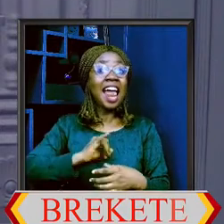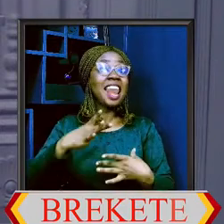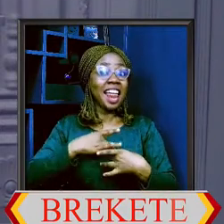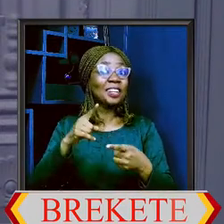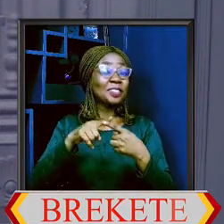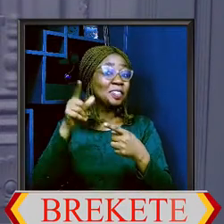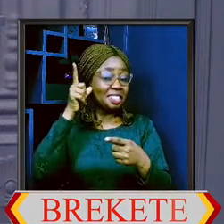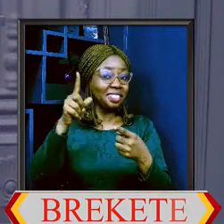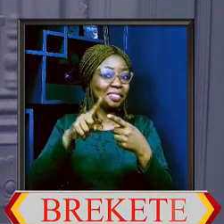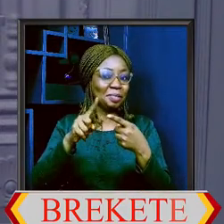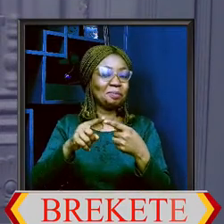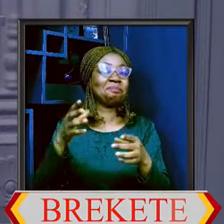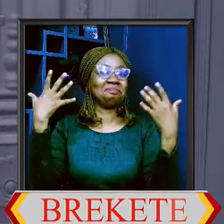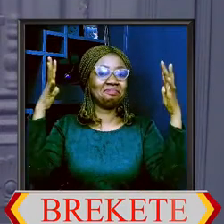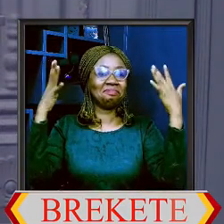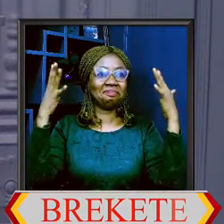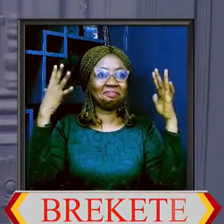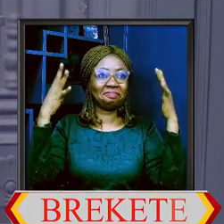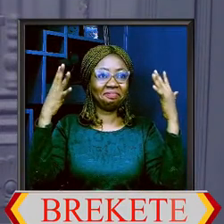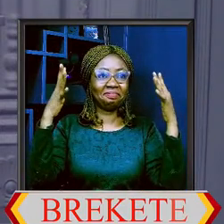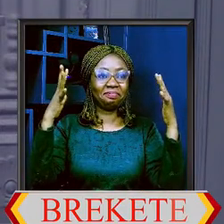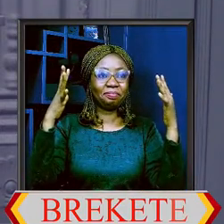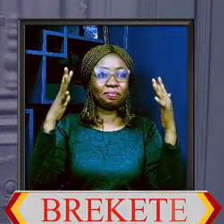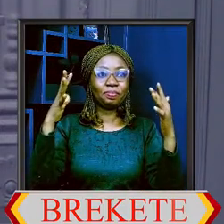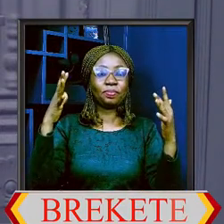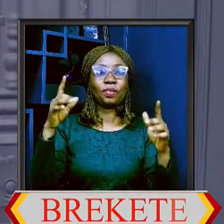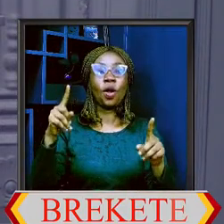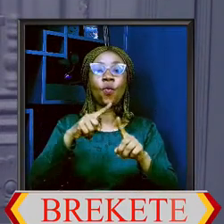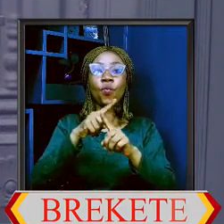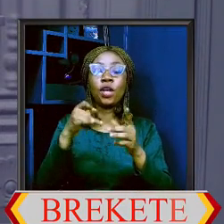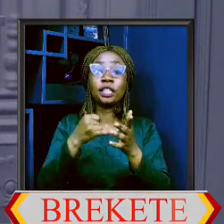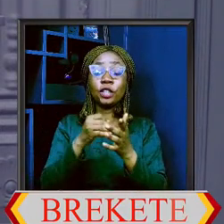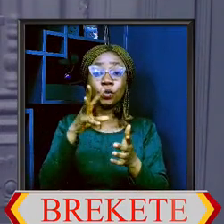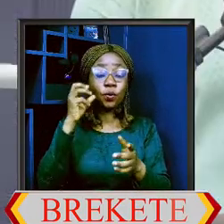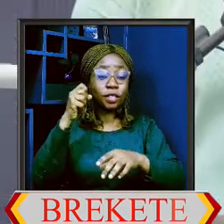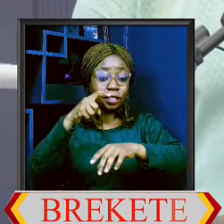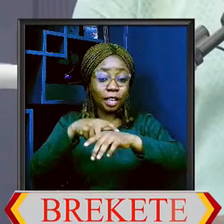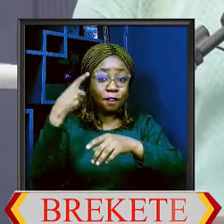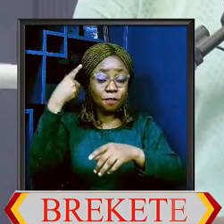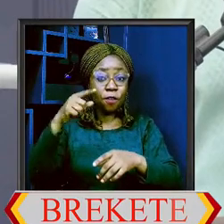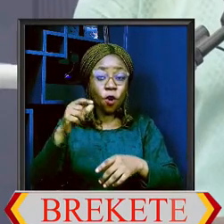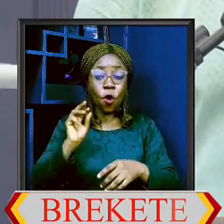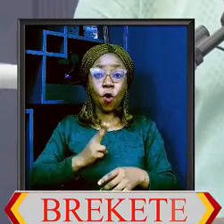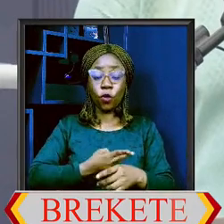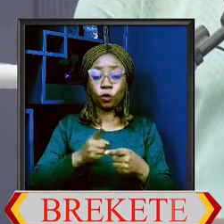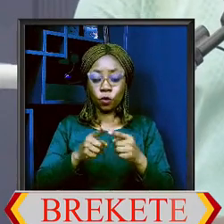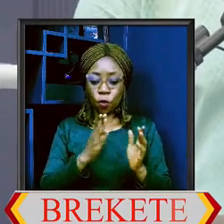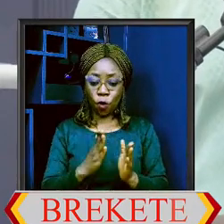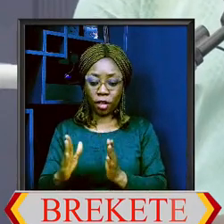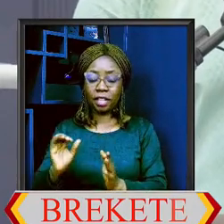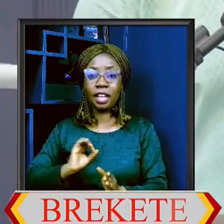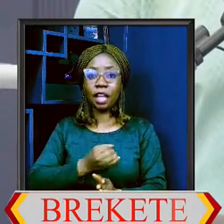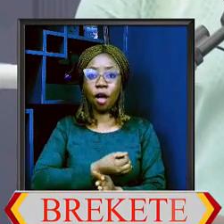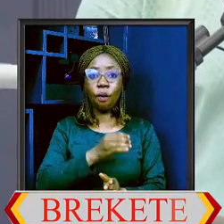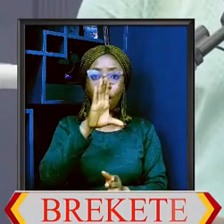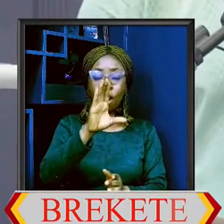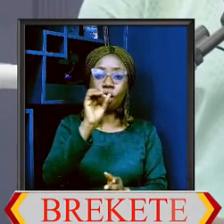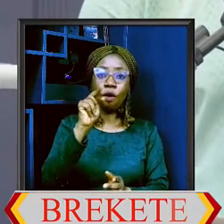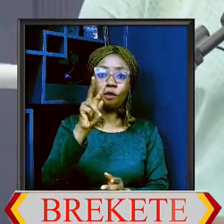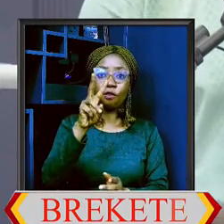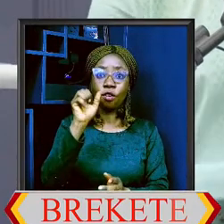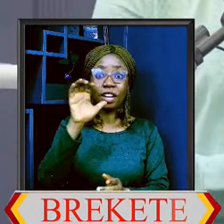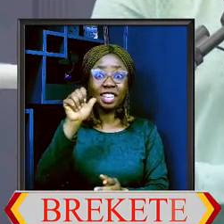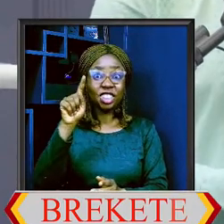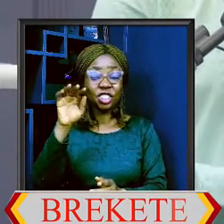listen to so when it was time for us to organize our convocation last